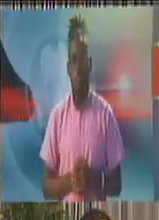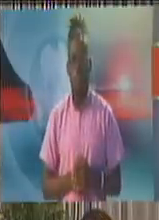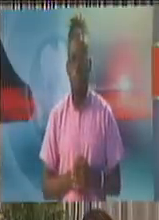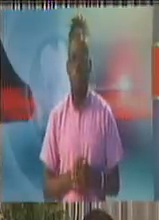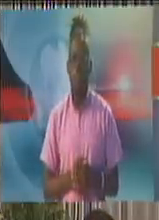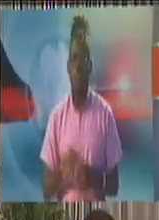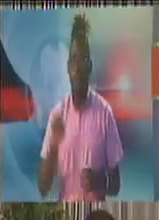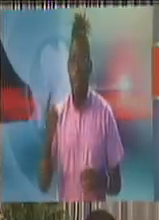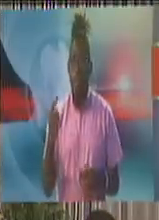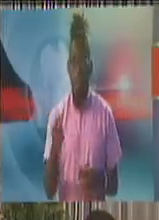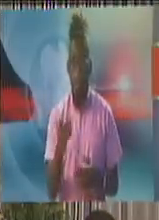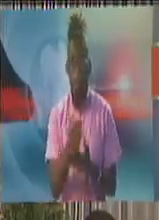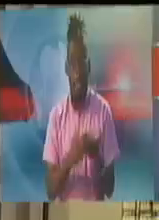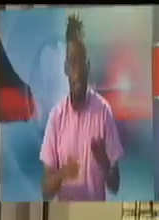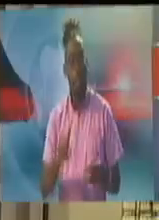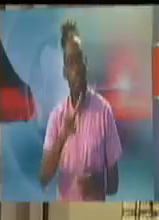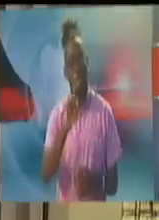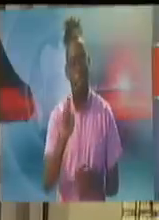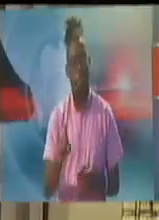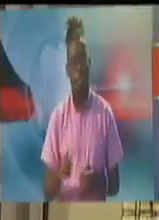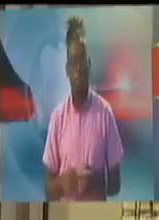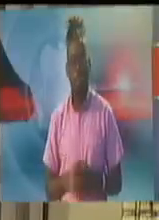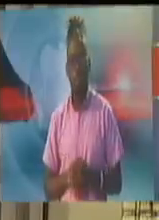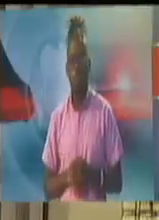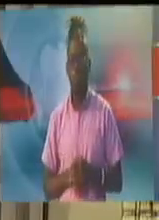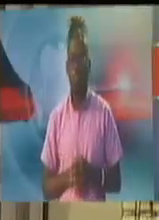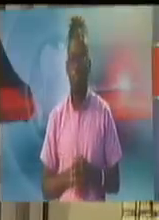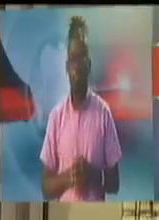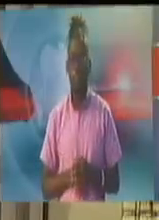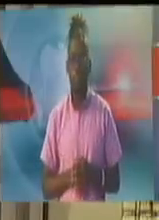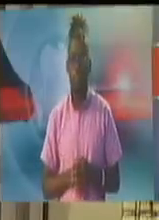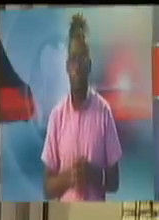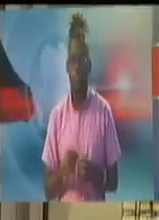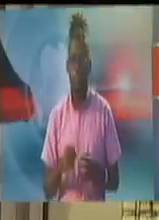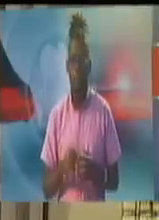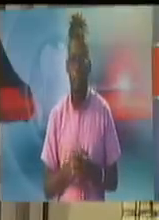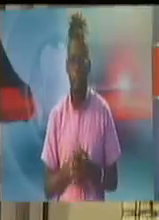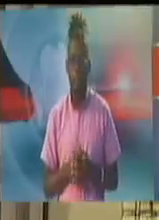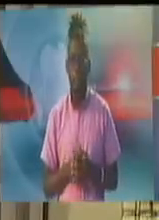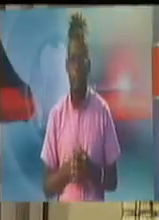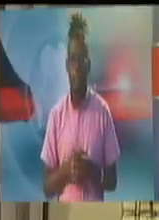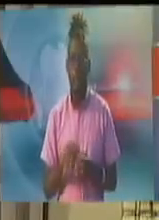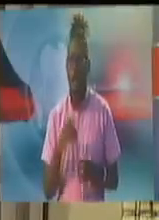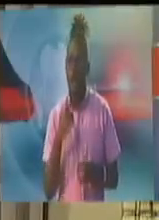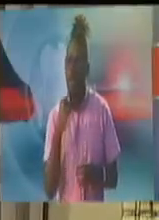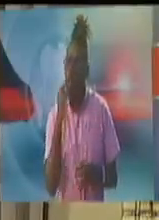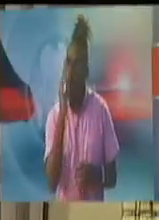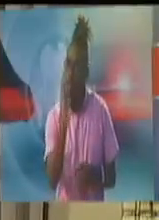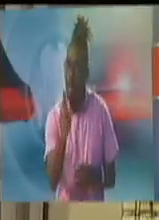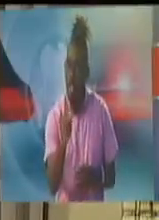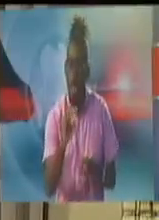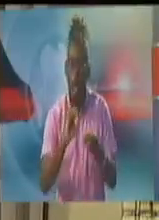of the question. I did indicate that the total number of tests submitted